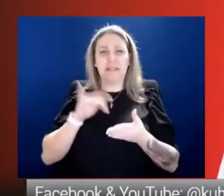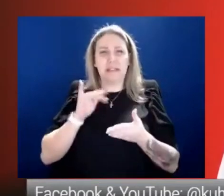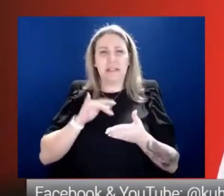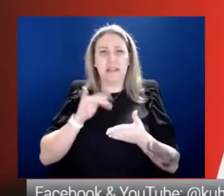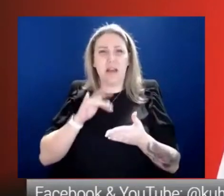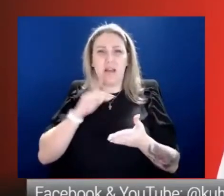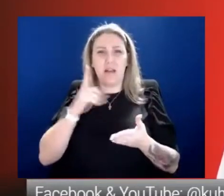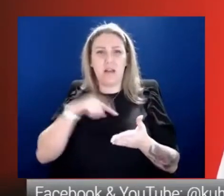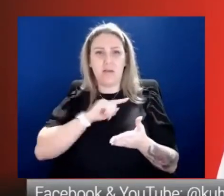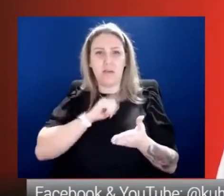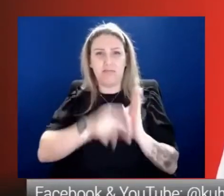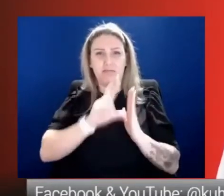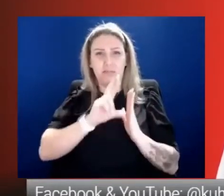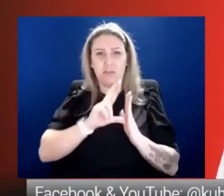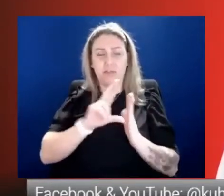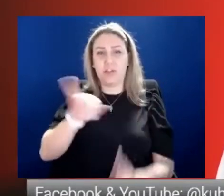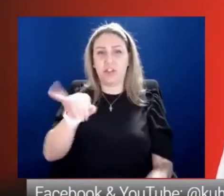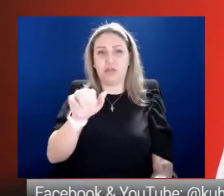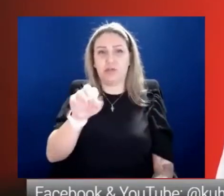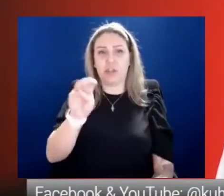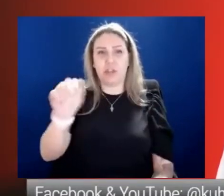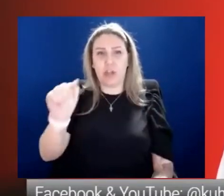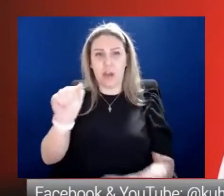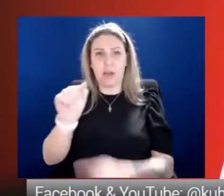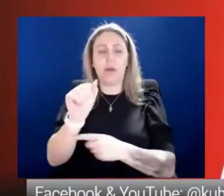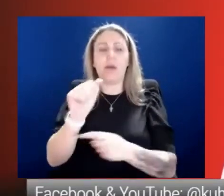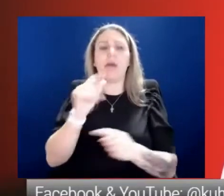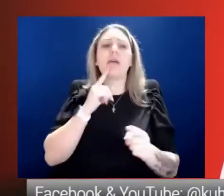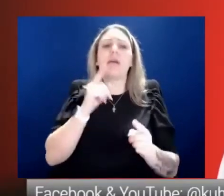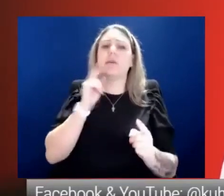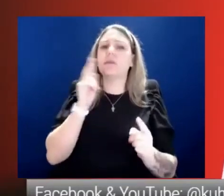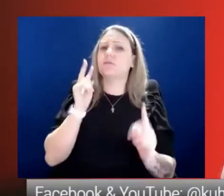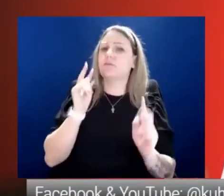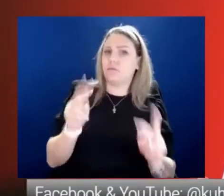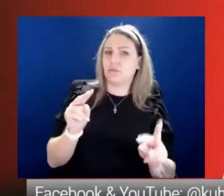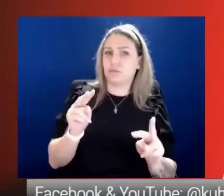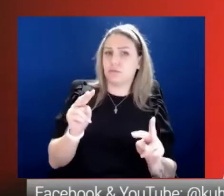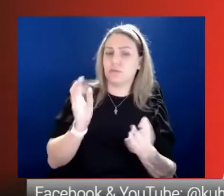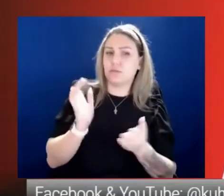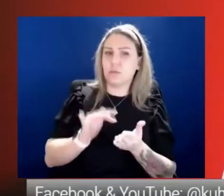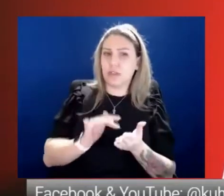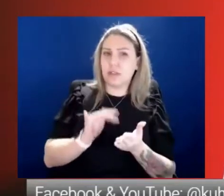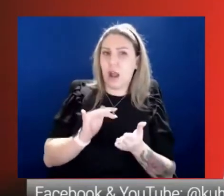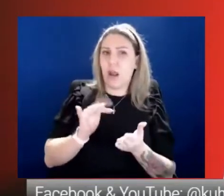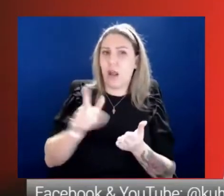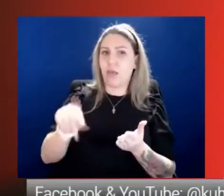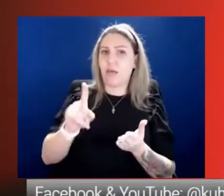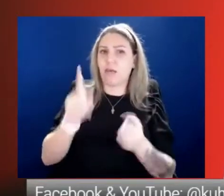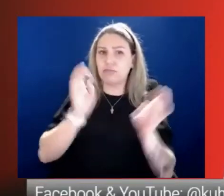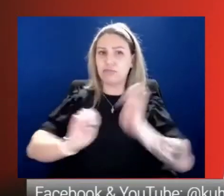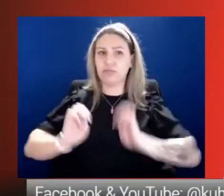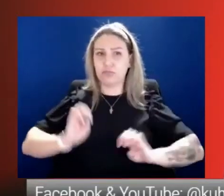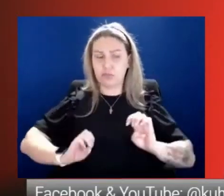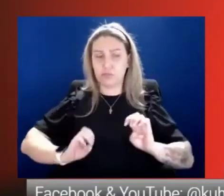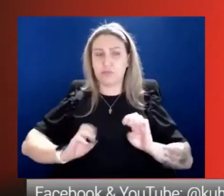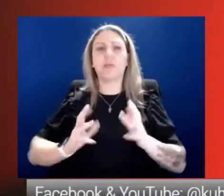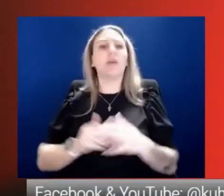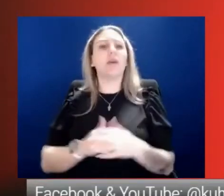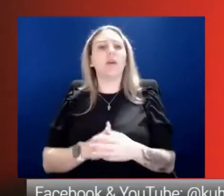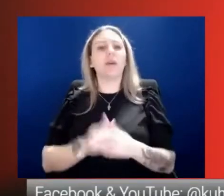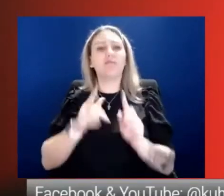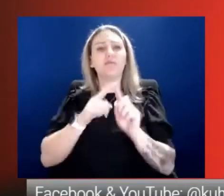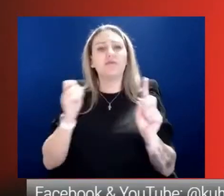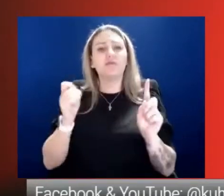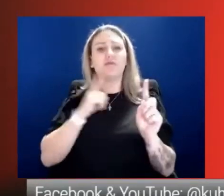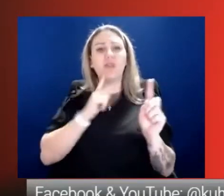JAMA, that I went to look at the studies that they evaluated. So it was from Norway, from China,